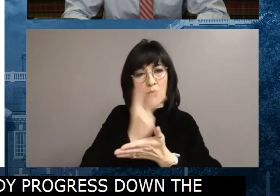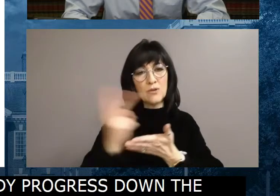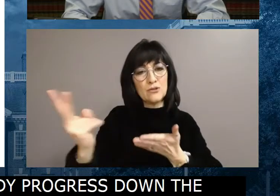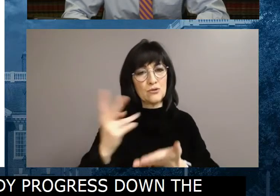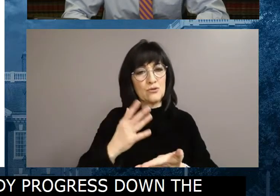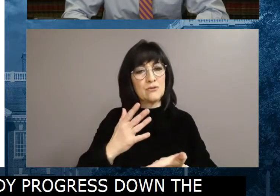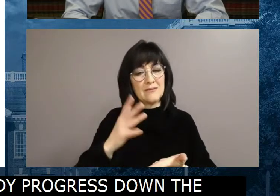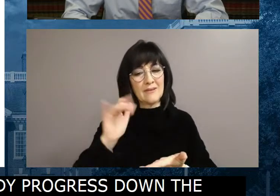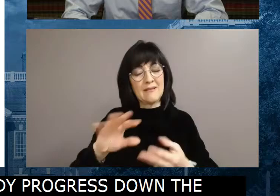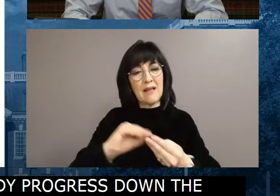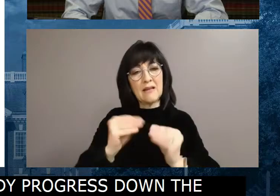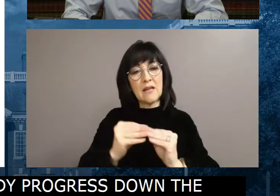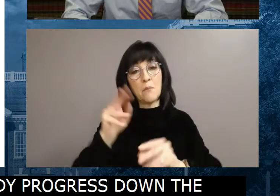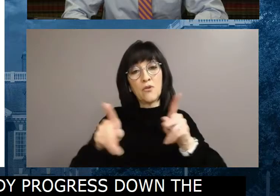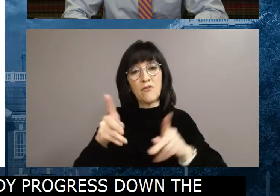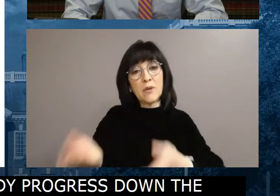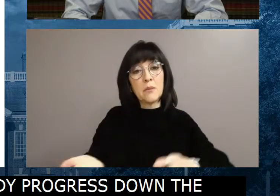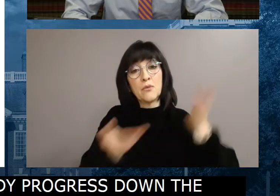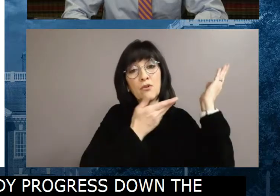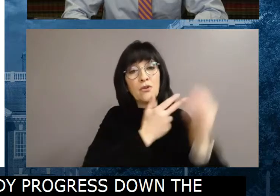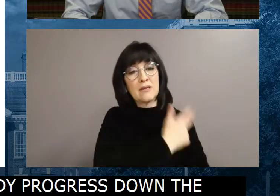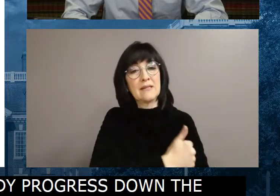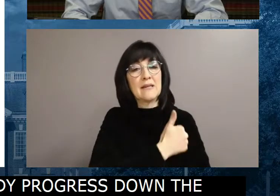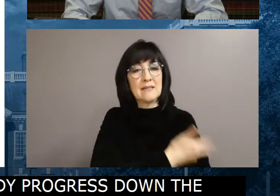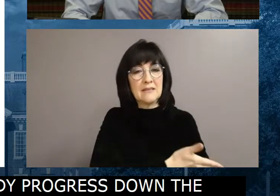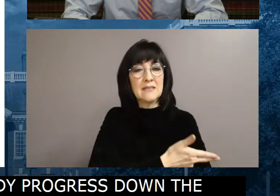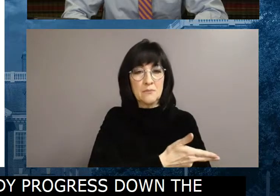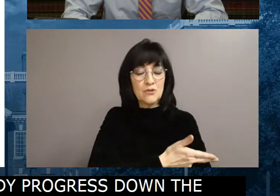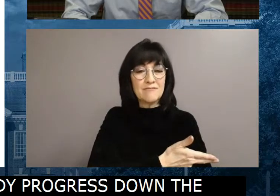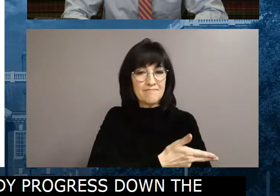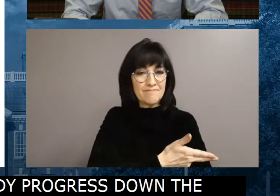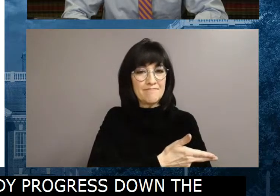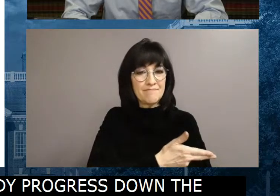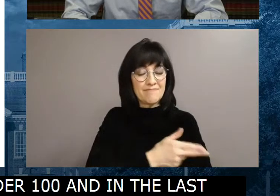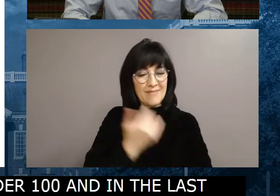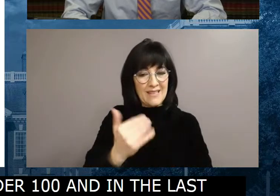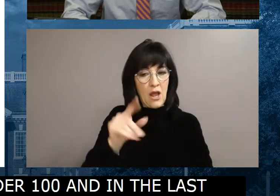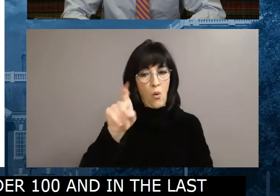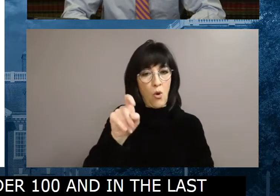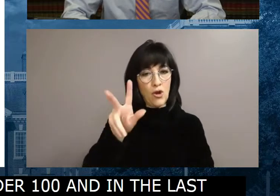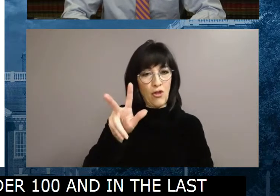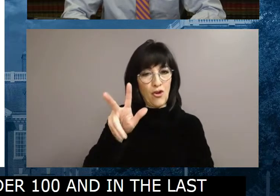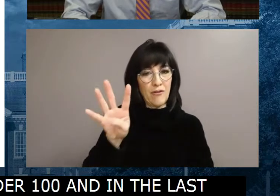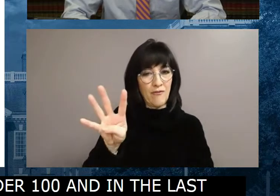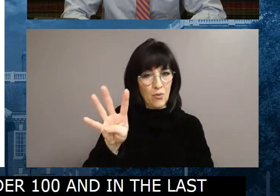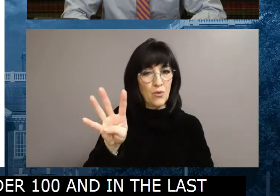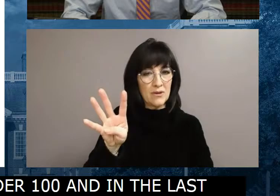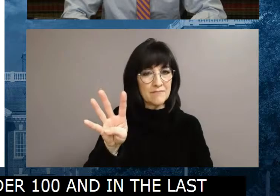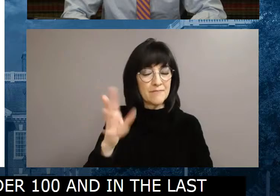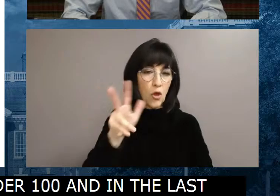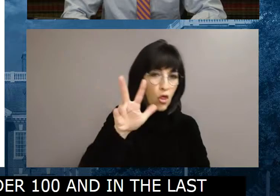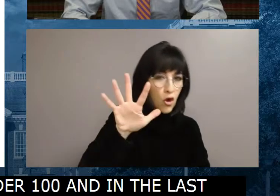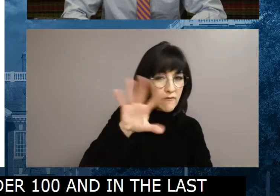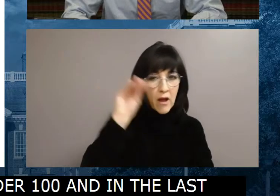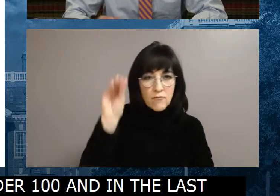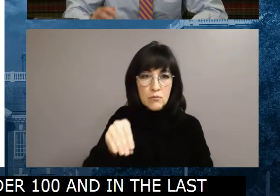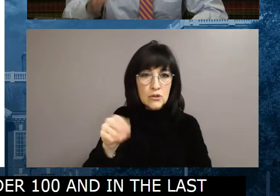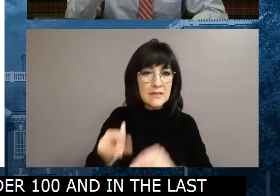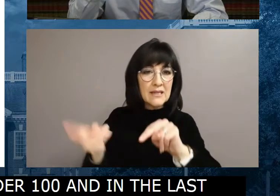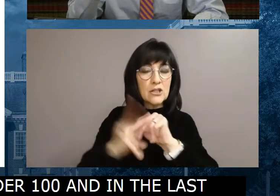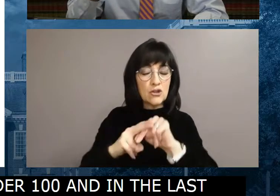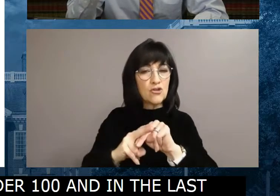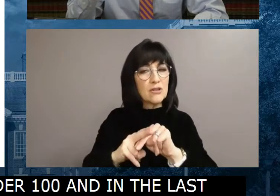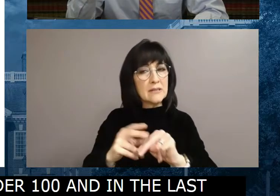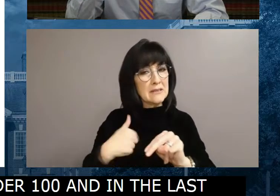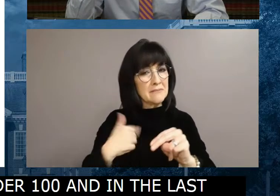by 35% to 134. Obviously some concern, considerable concern